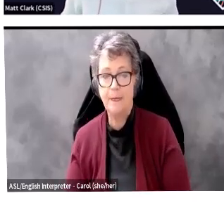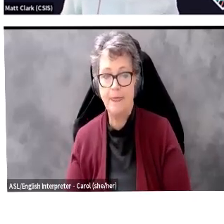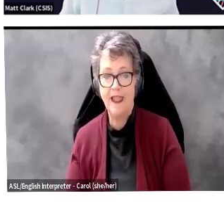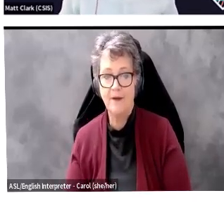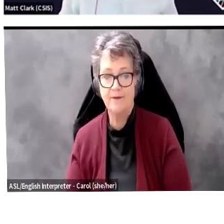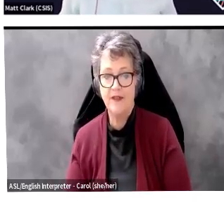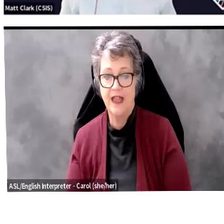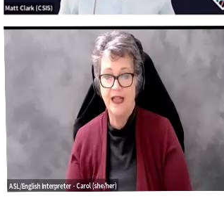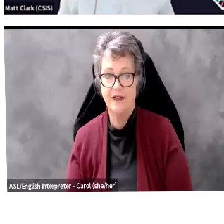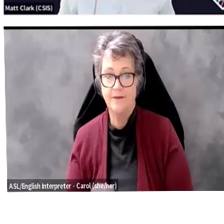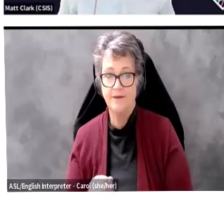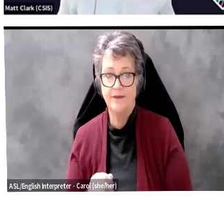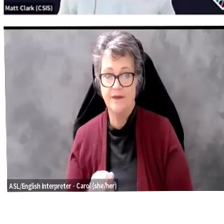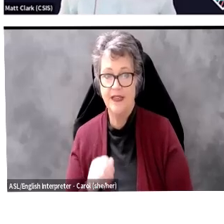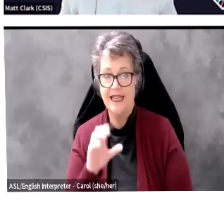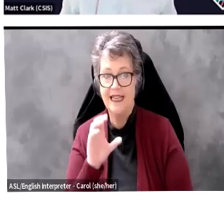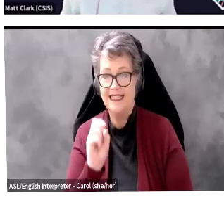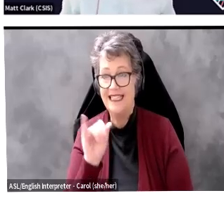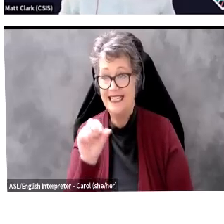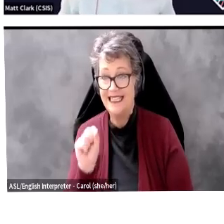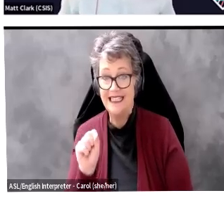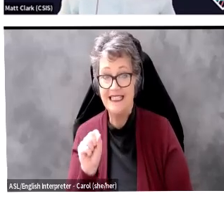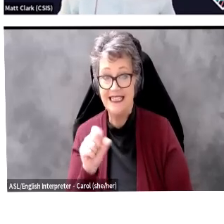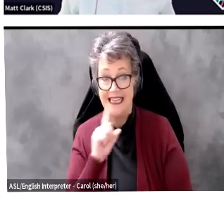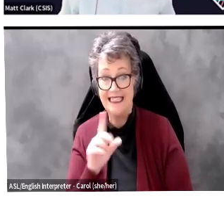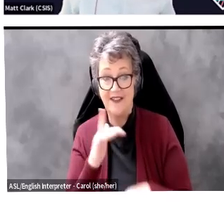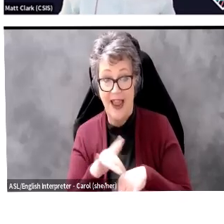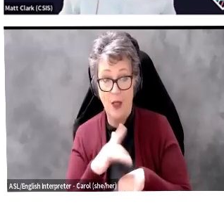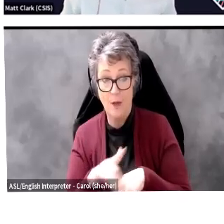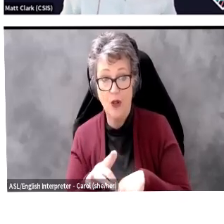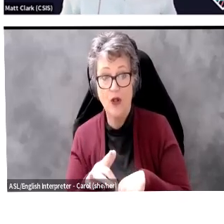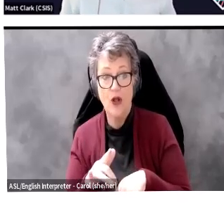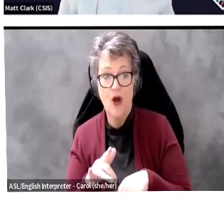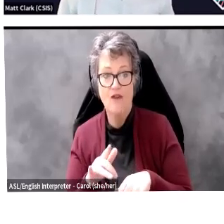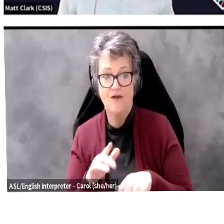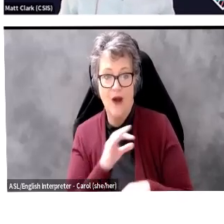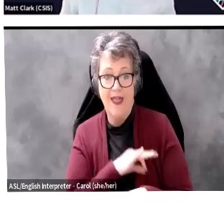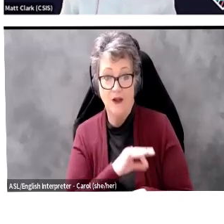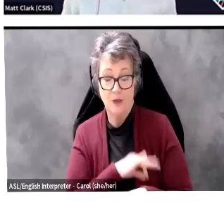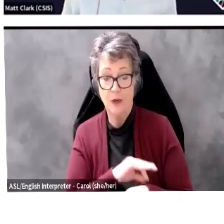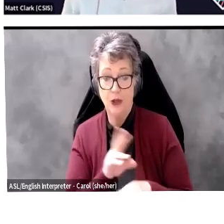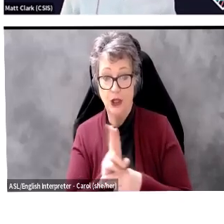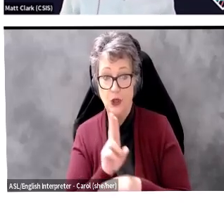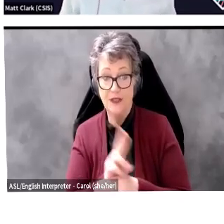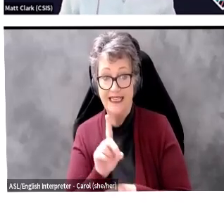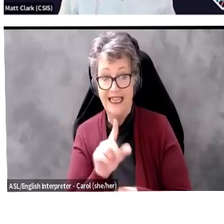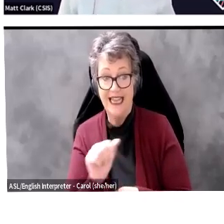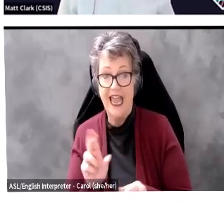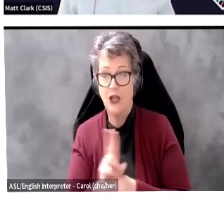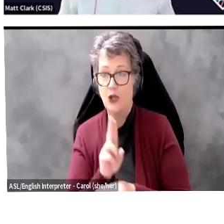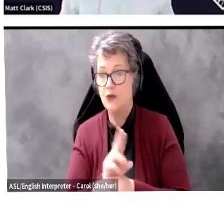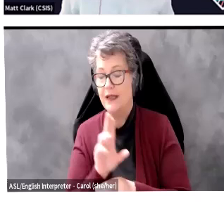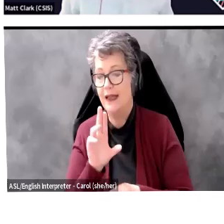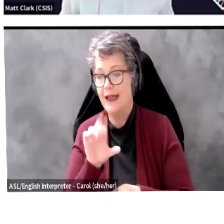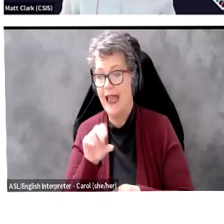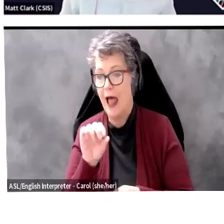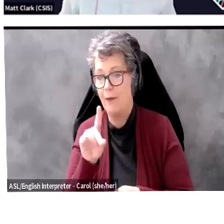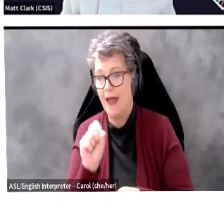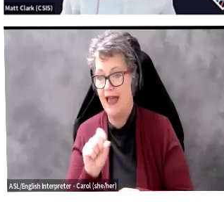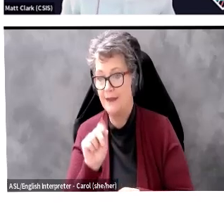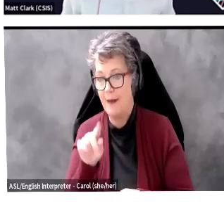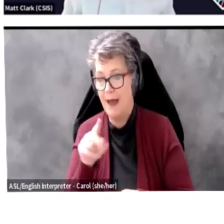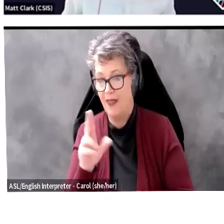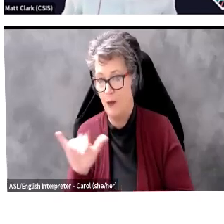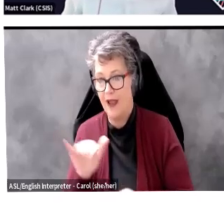is available as a partner in DA remediation services for LEAs eligible for DA using the CALPADS pathway. We have a variety